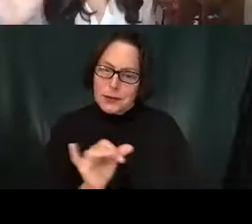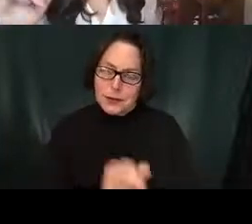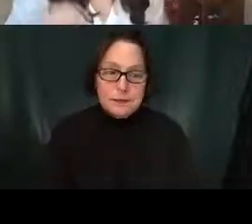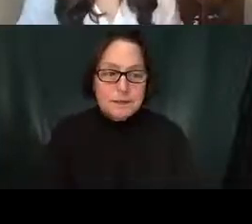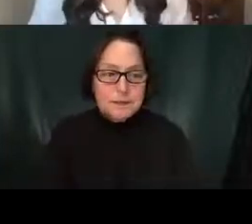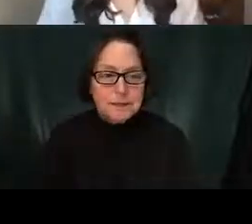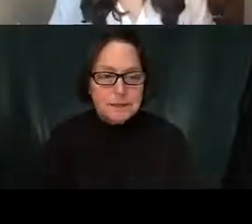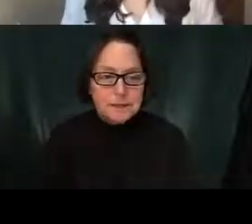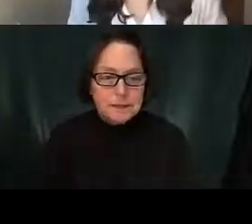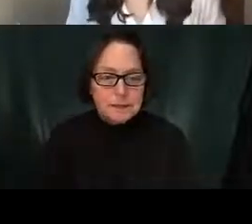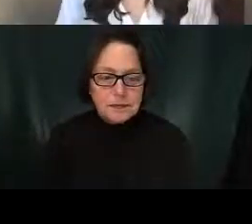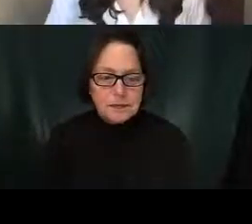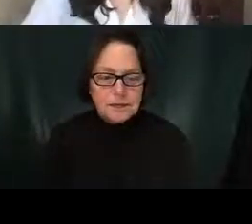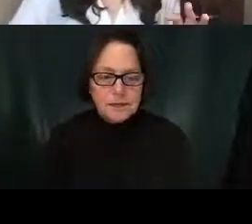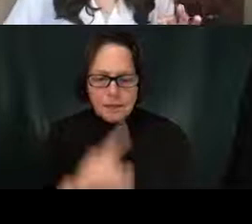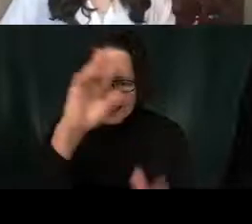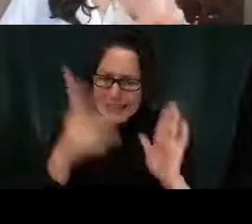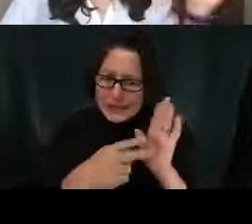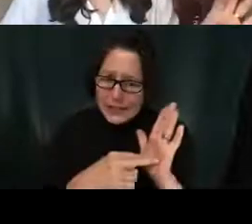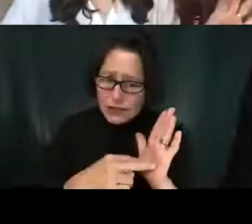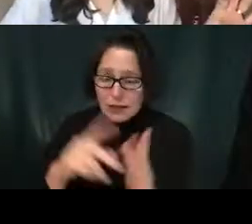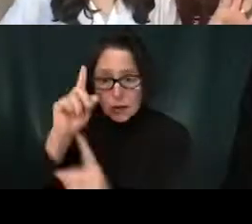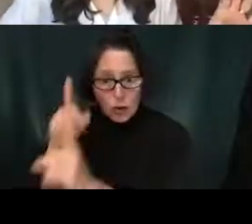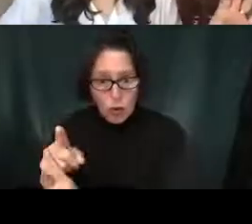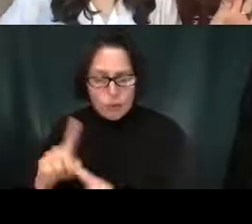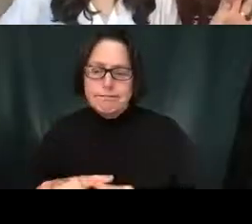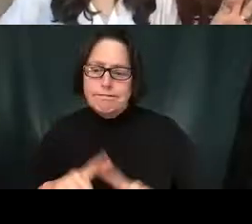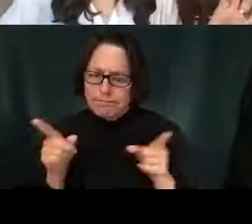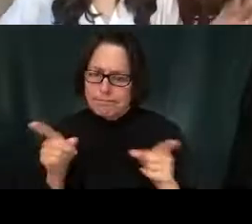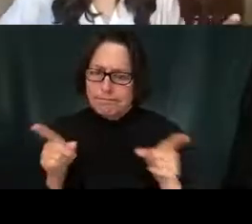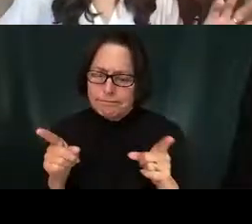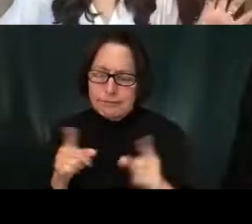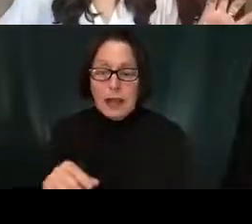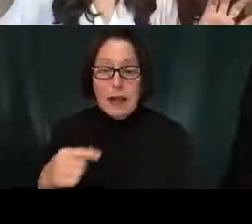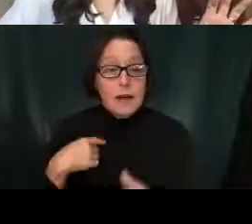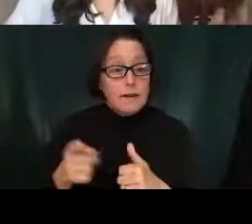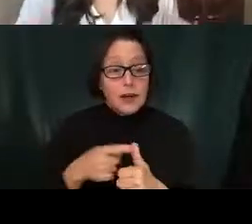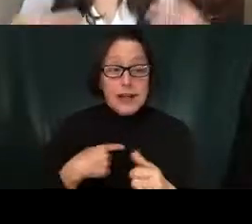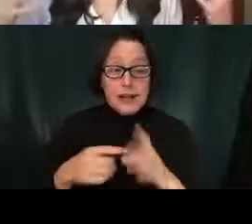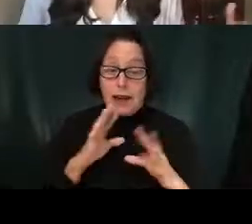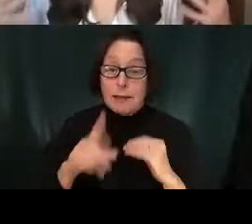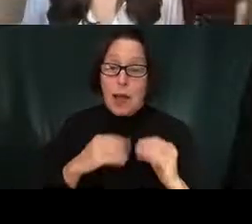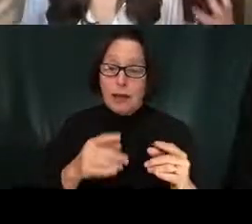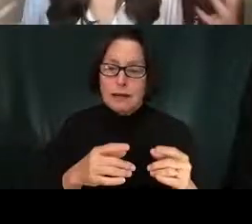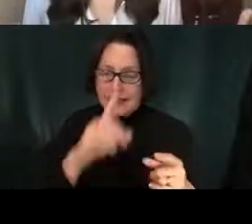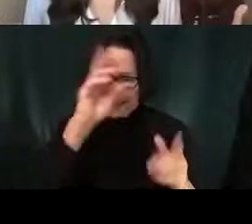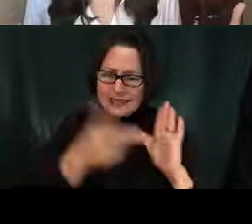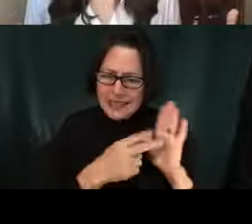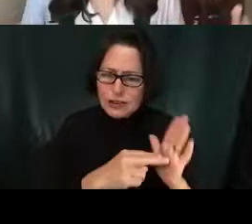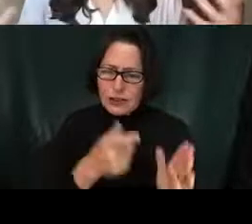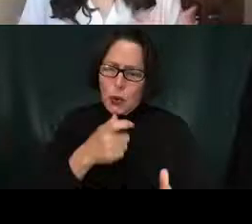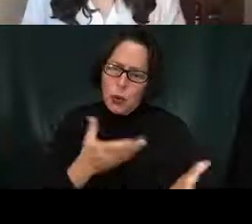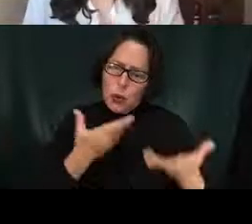I want to highlight the difference between intentions and goals. So I started at the beginning of this session talking about how intentions are about who you want to